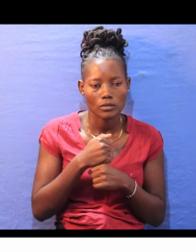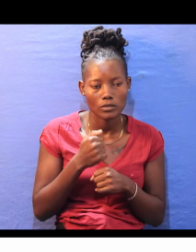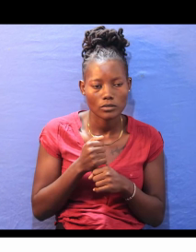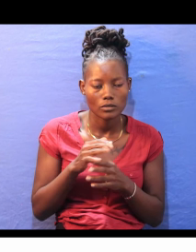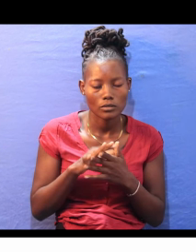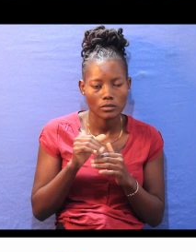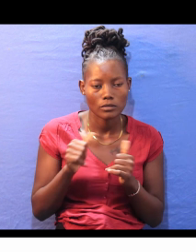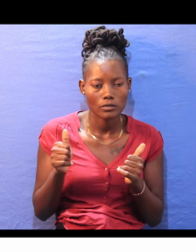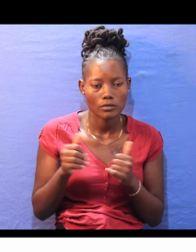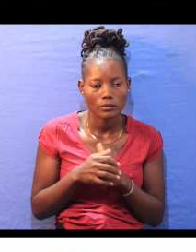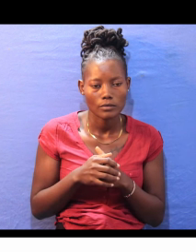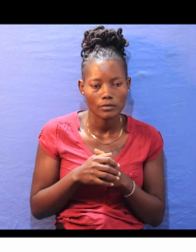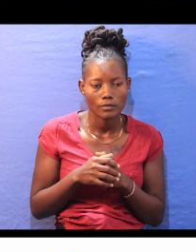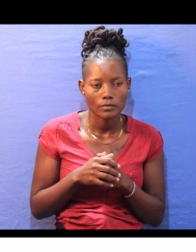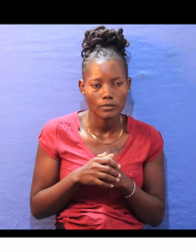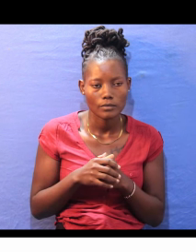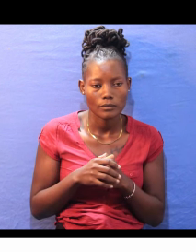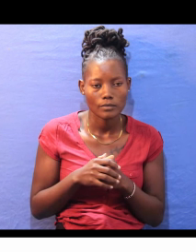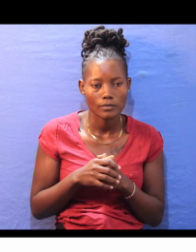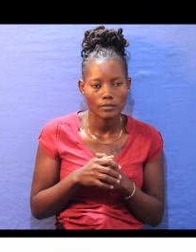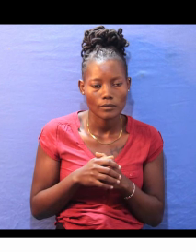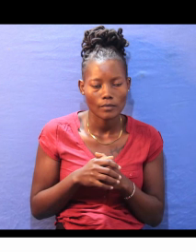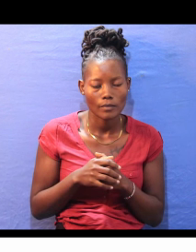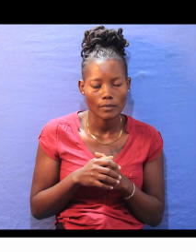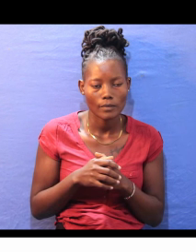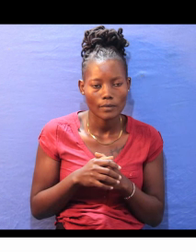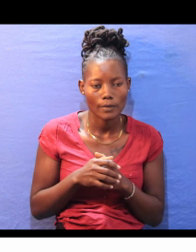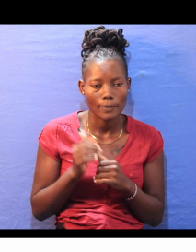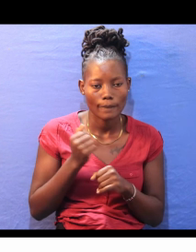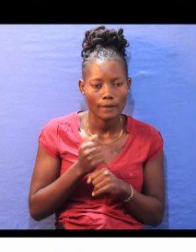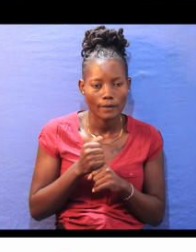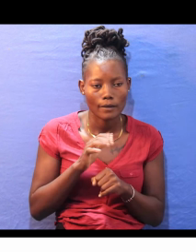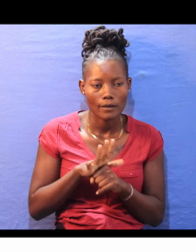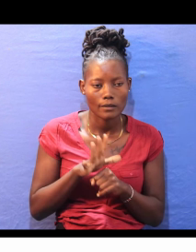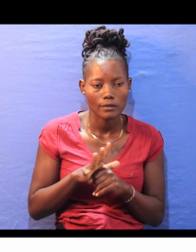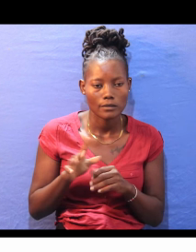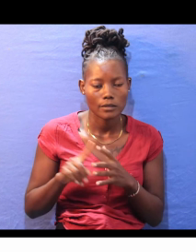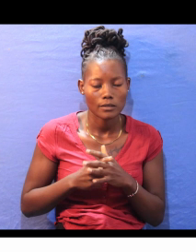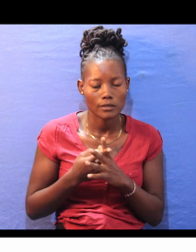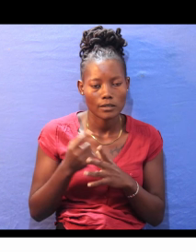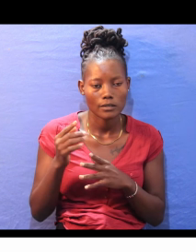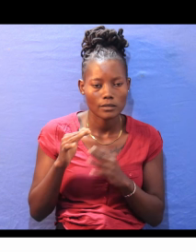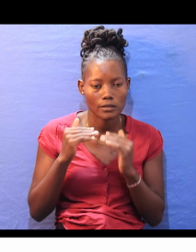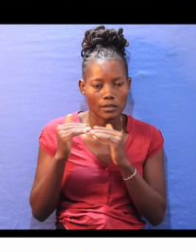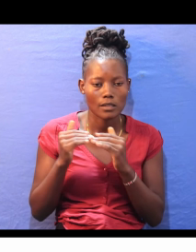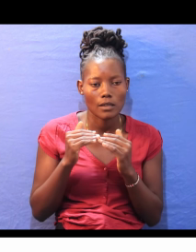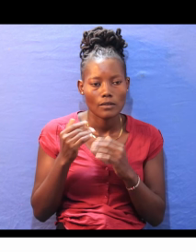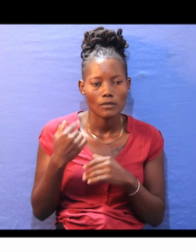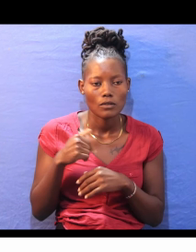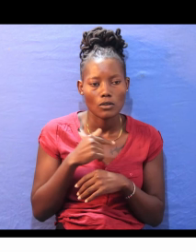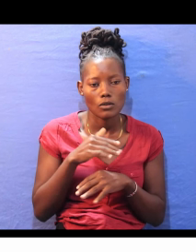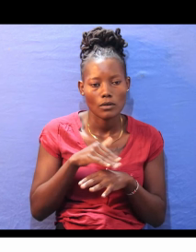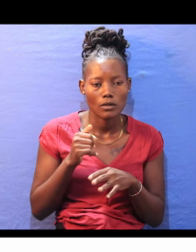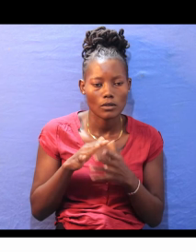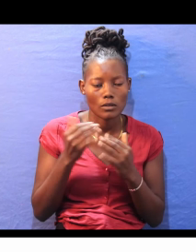coaches, not focusing on hip health and unilateral movements at the beginner stages will cause an athlete to